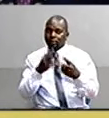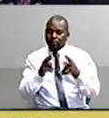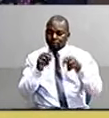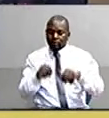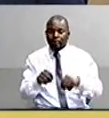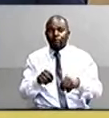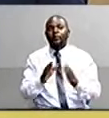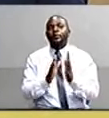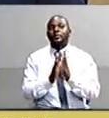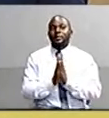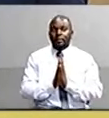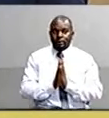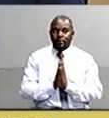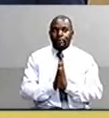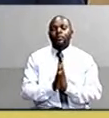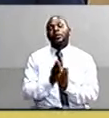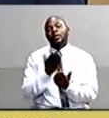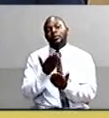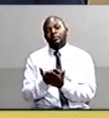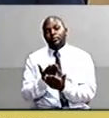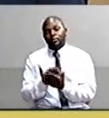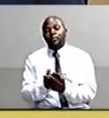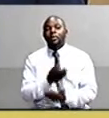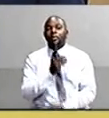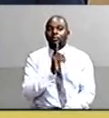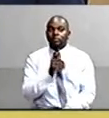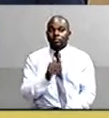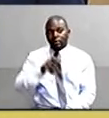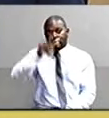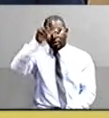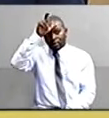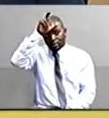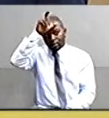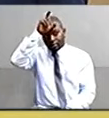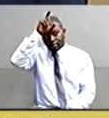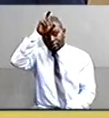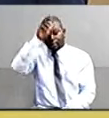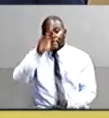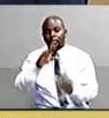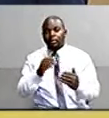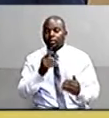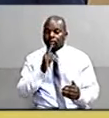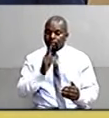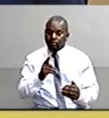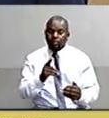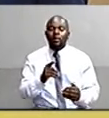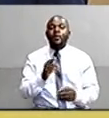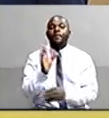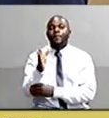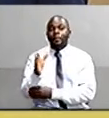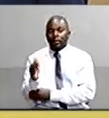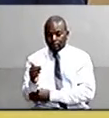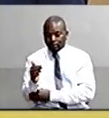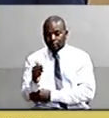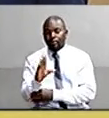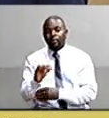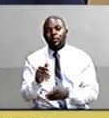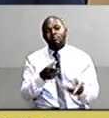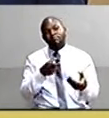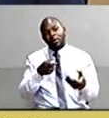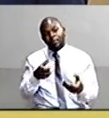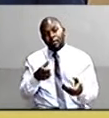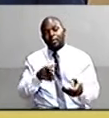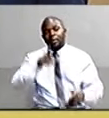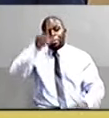on Sunday. Now, the call came amid a warning by German Foreign Minister Heiko Maas of a Syrian-style civil war in